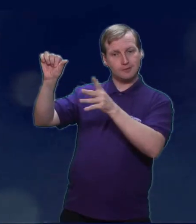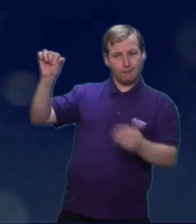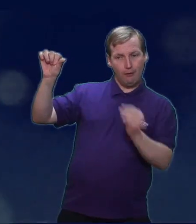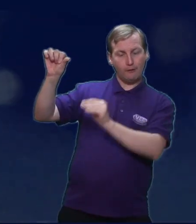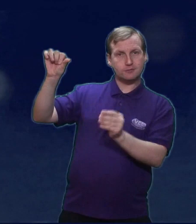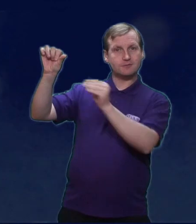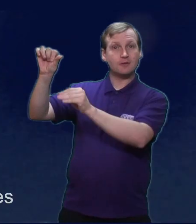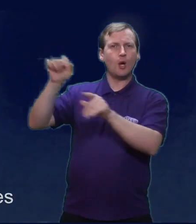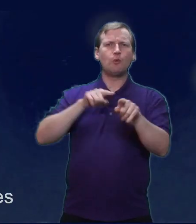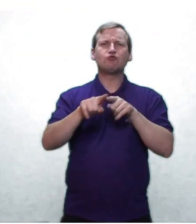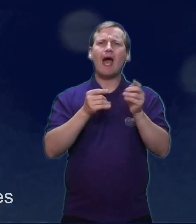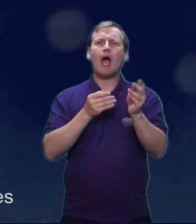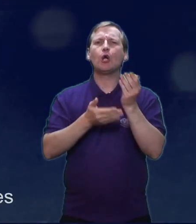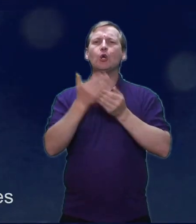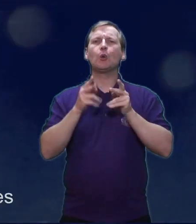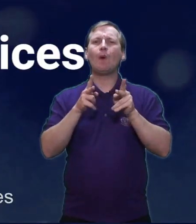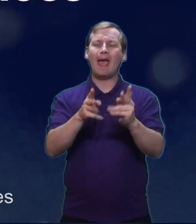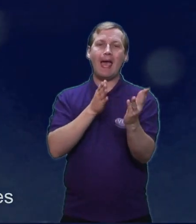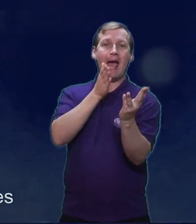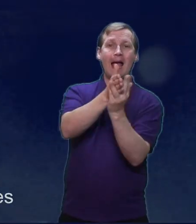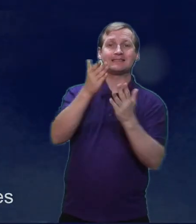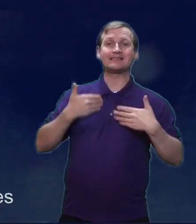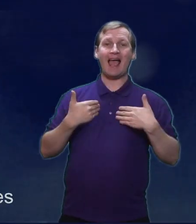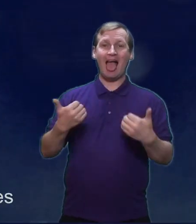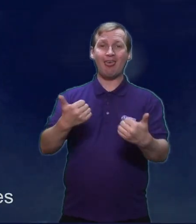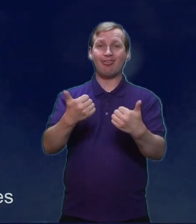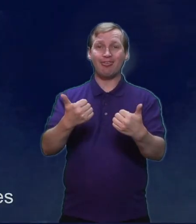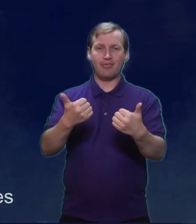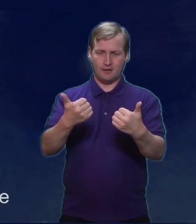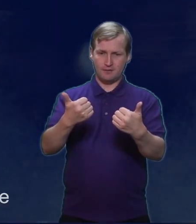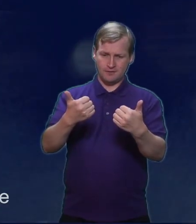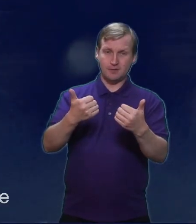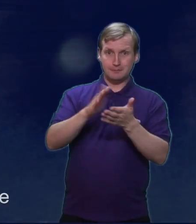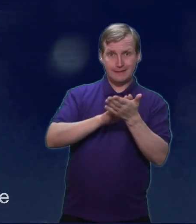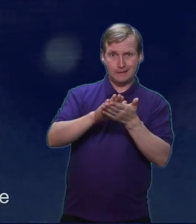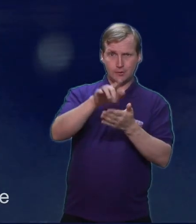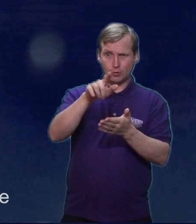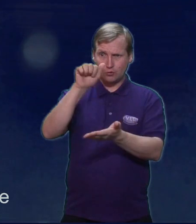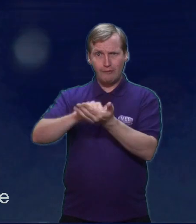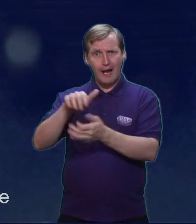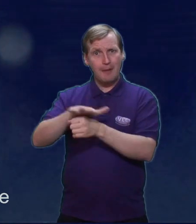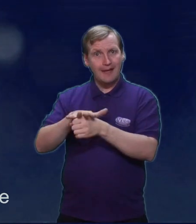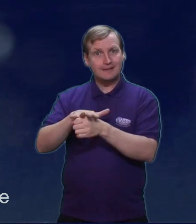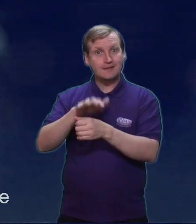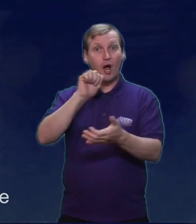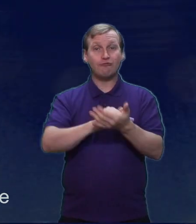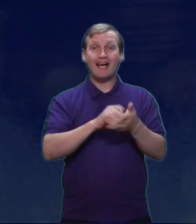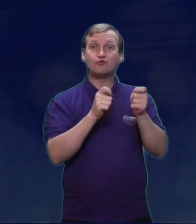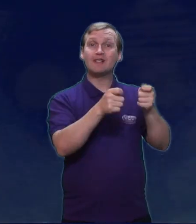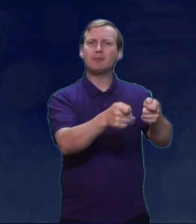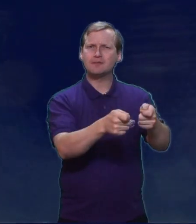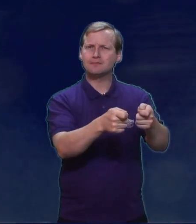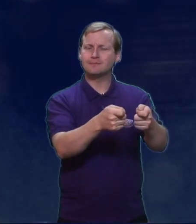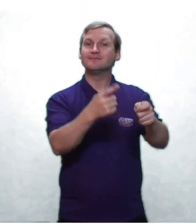lists. We're trying out new ways to access health services that will not only make sure you are in the right place